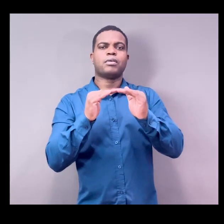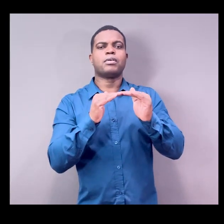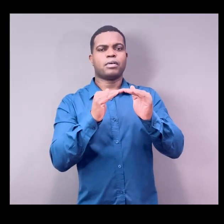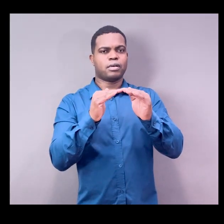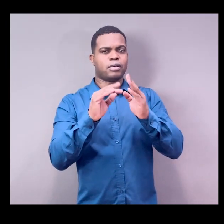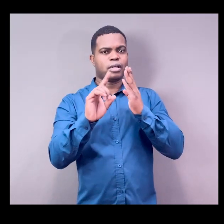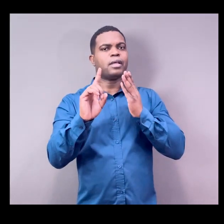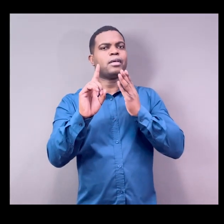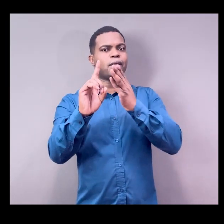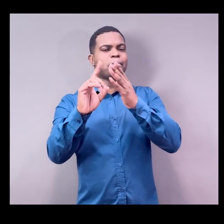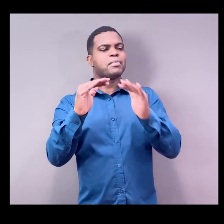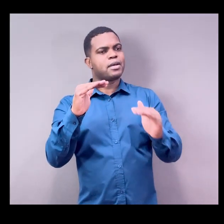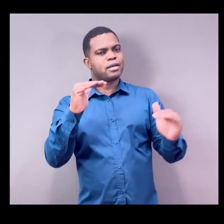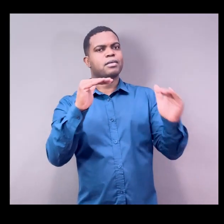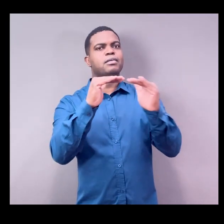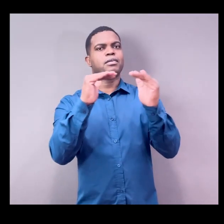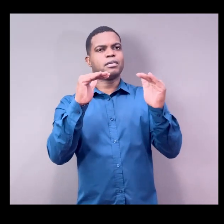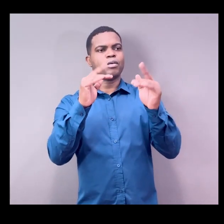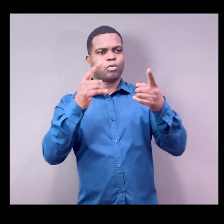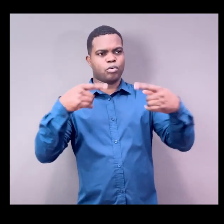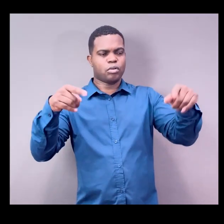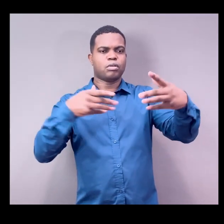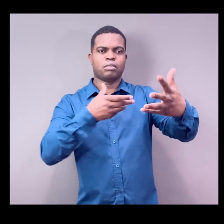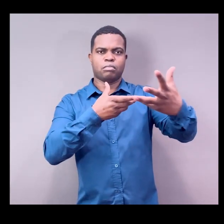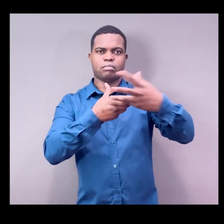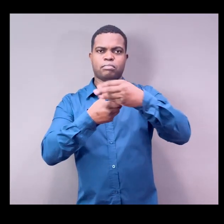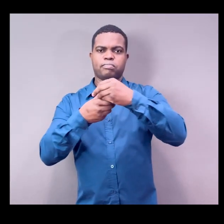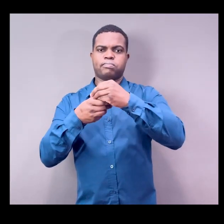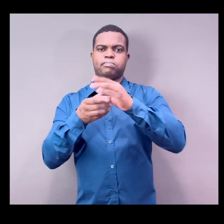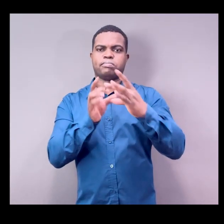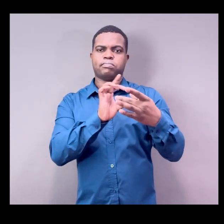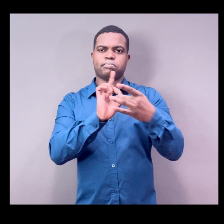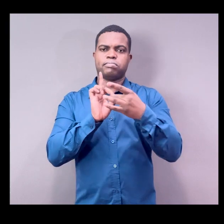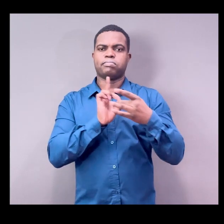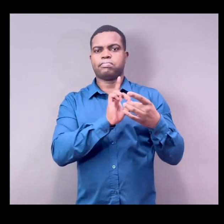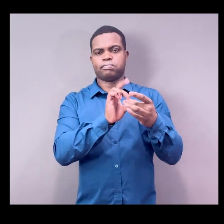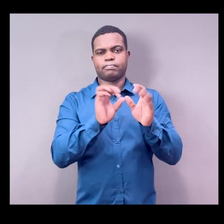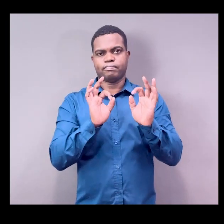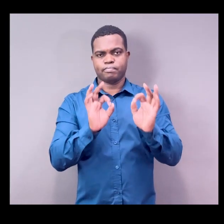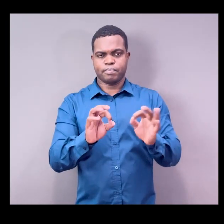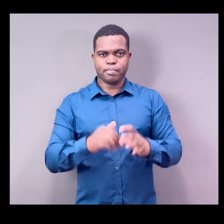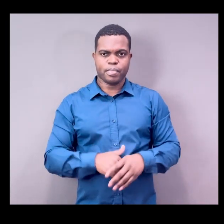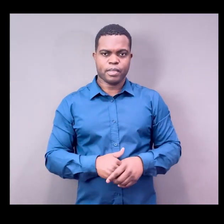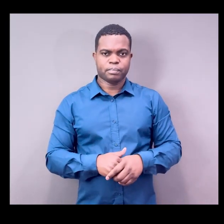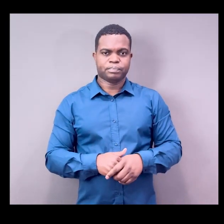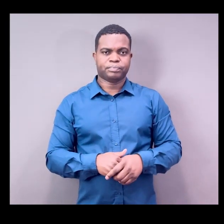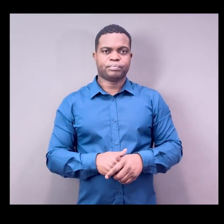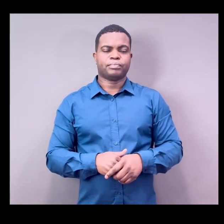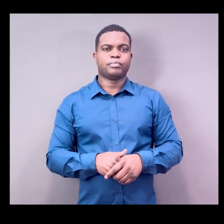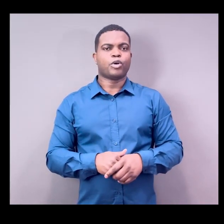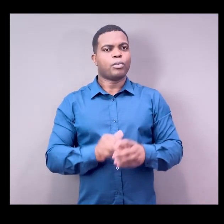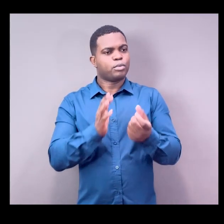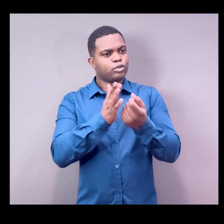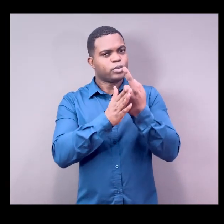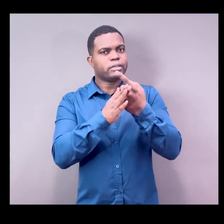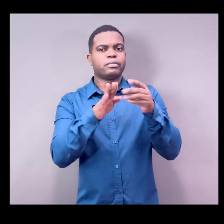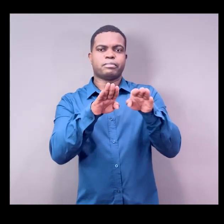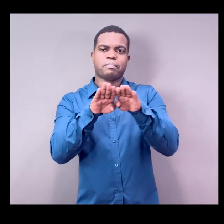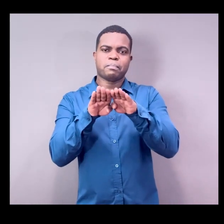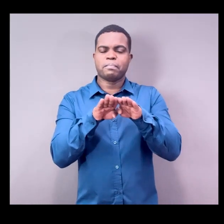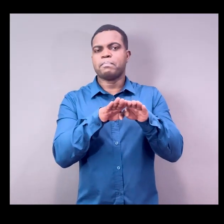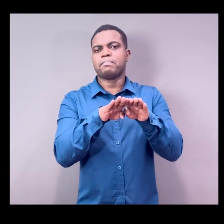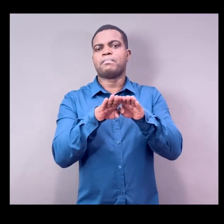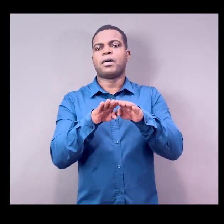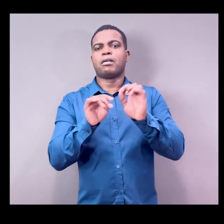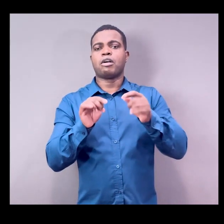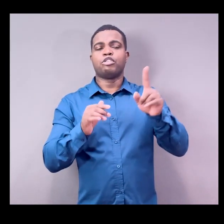We also have equitable participation. Make sure that people are able to participate, they have equal